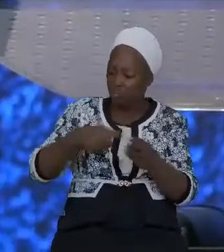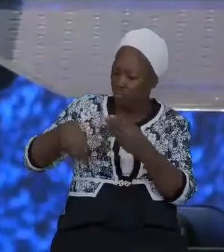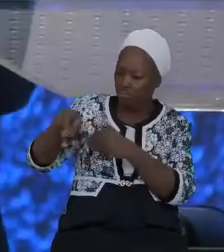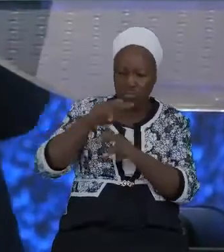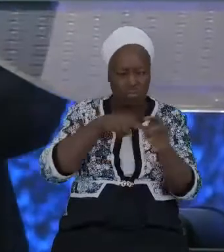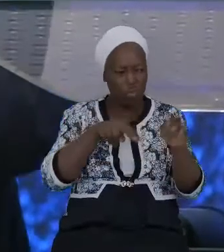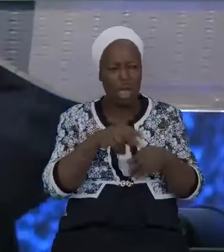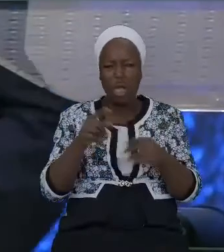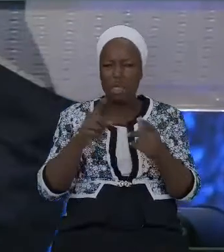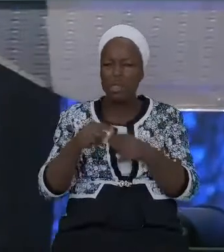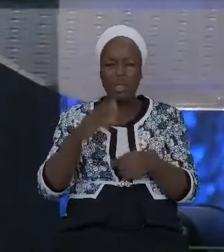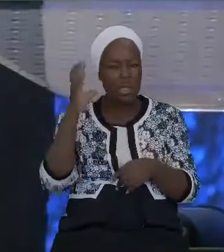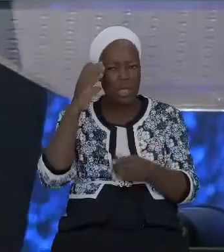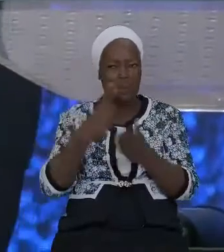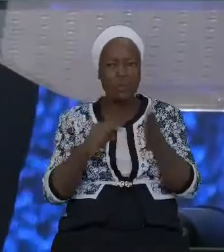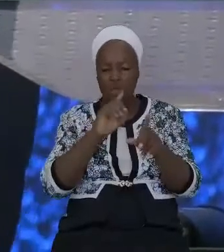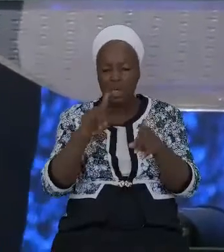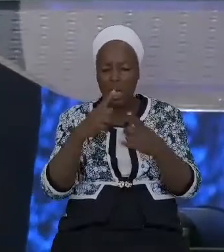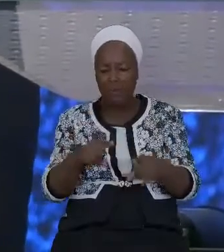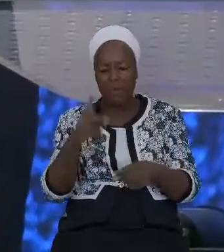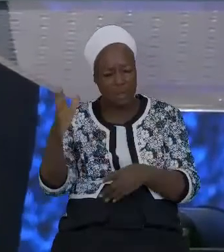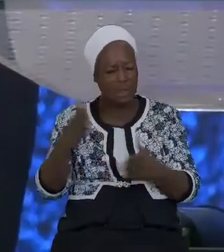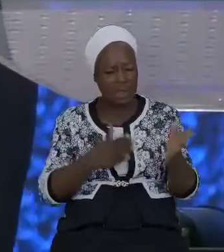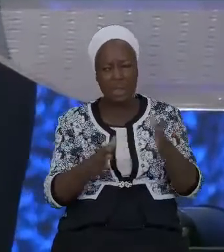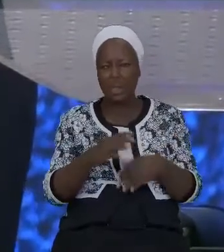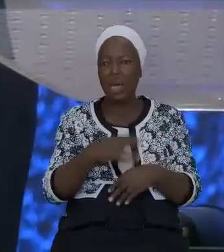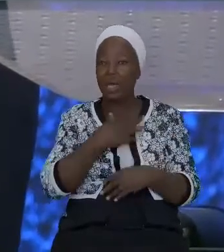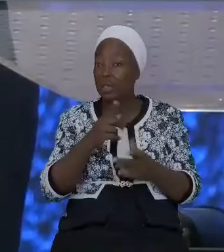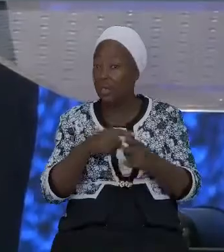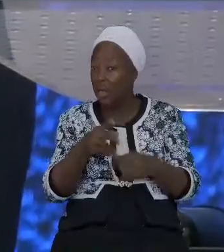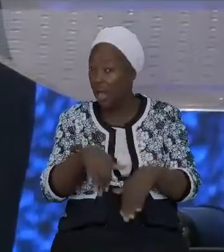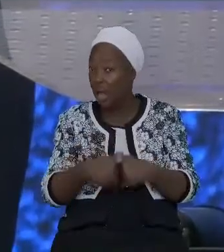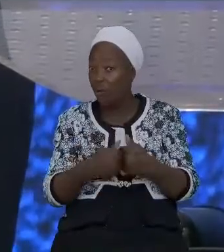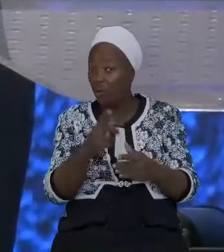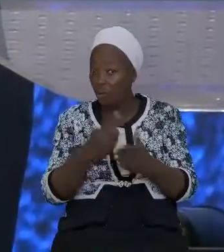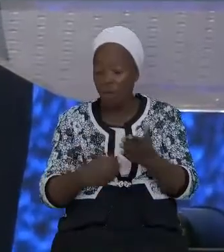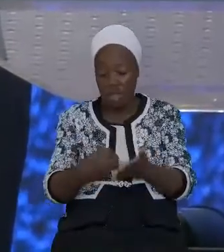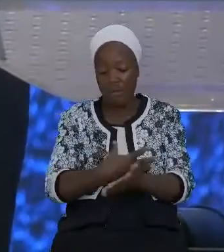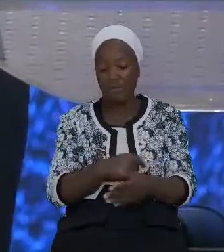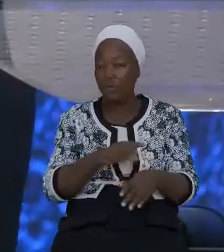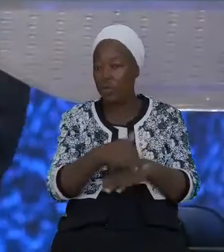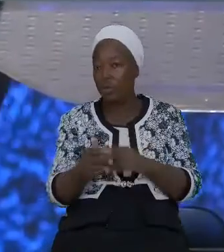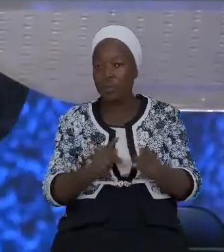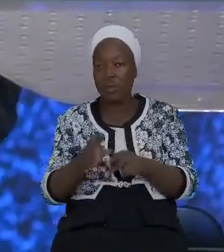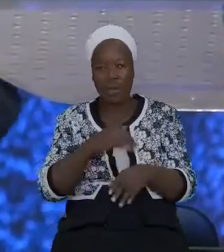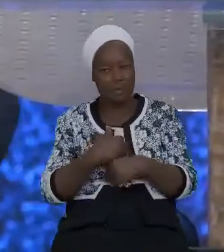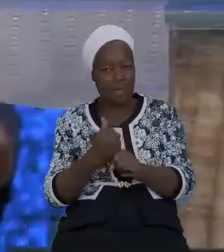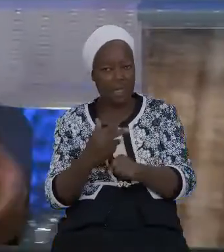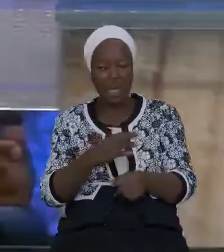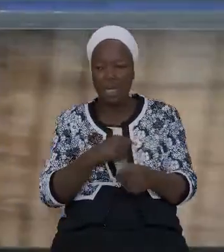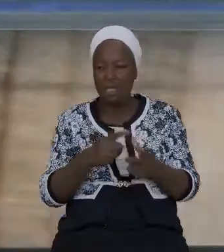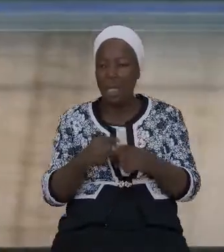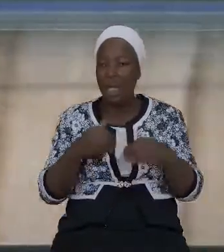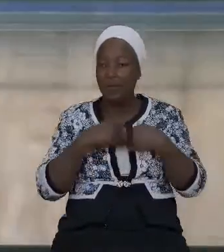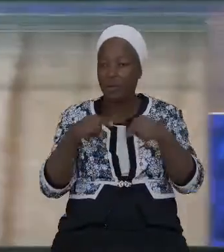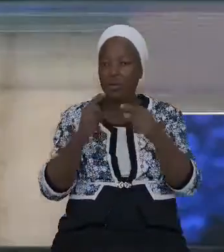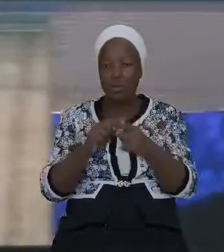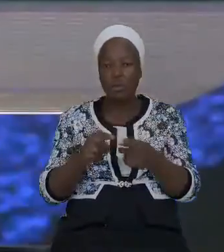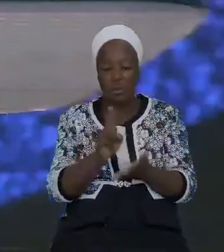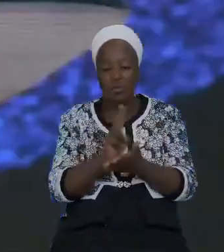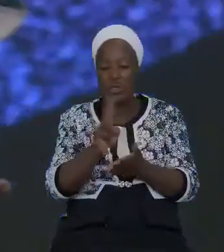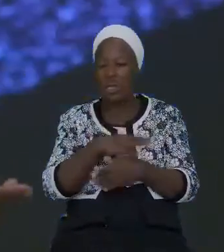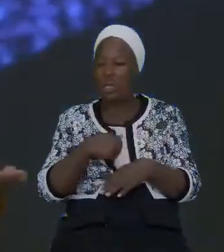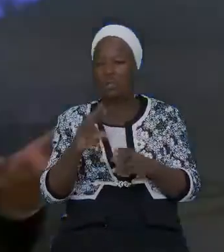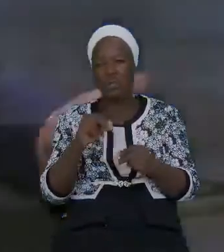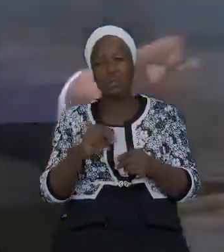Hear what is going on, what efforts other people are making. Have you gone to university and then there